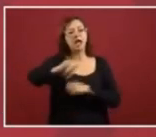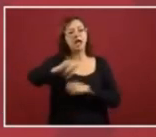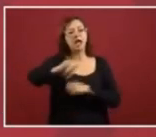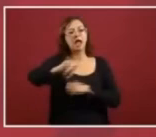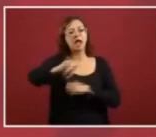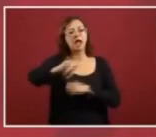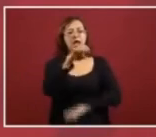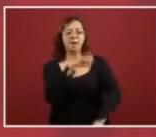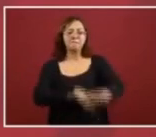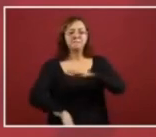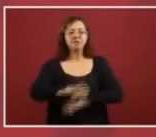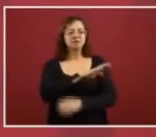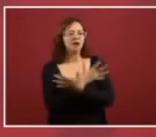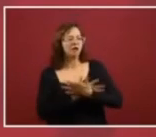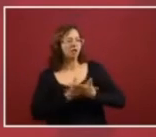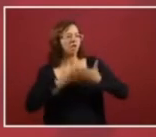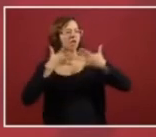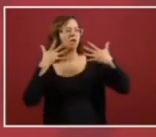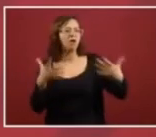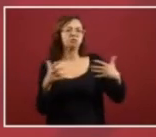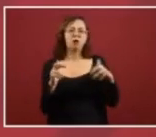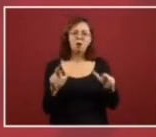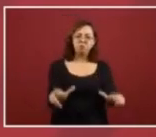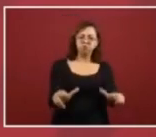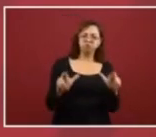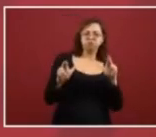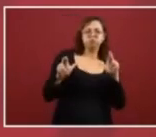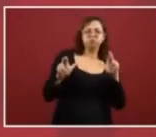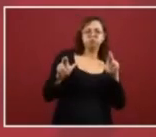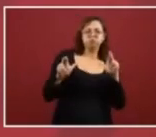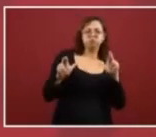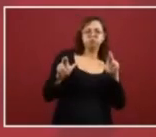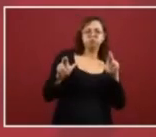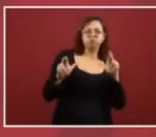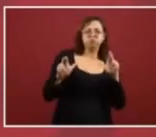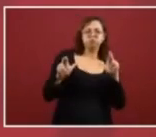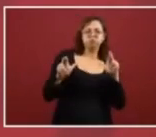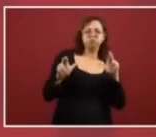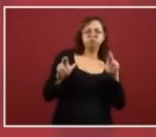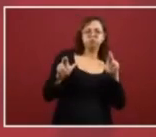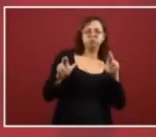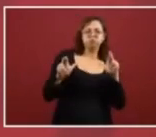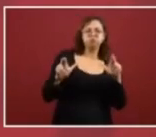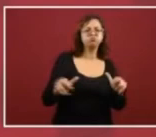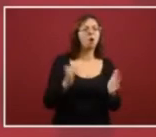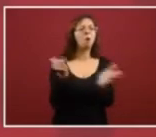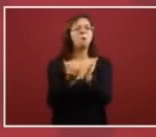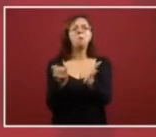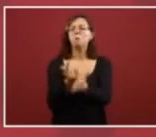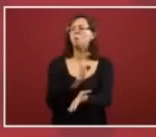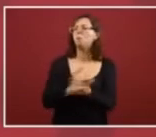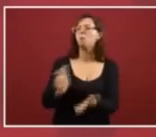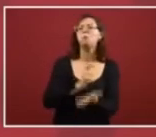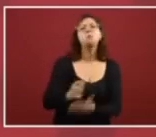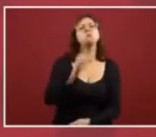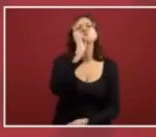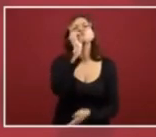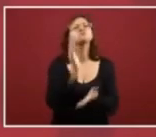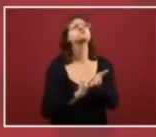condoning taxes. A los potentados. To the people that were in power.